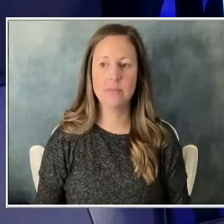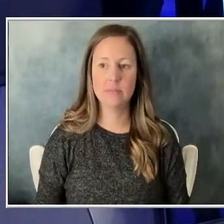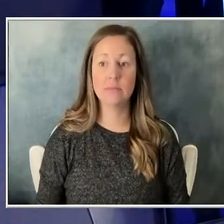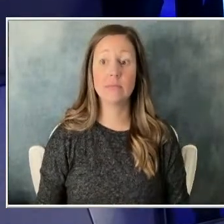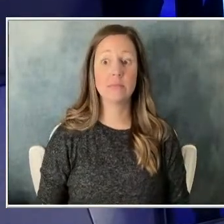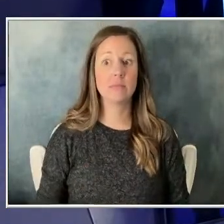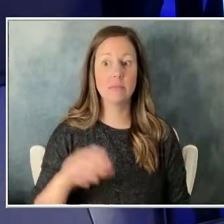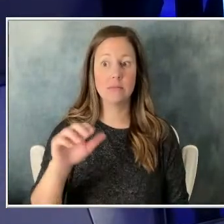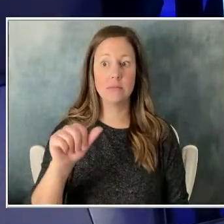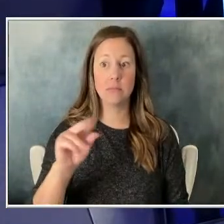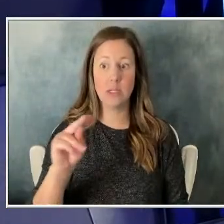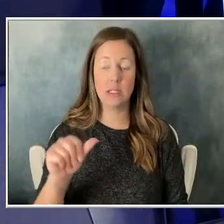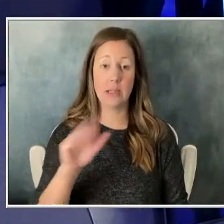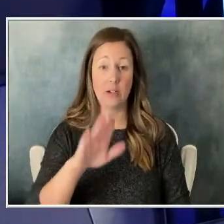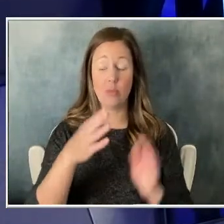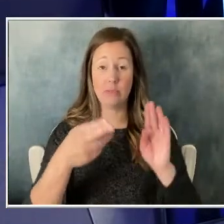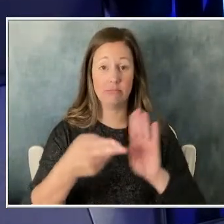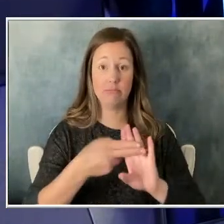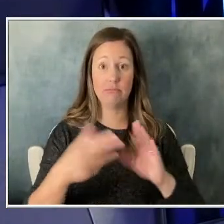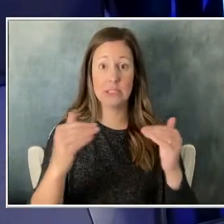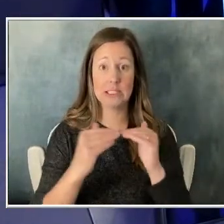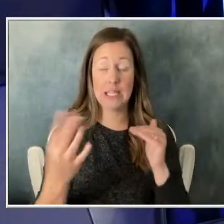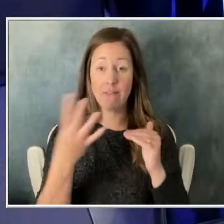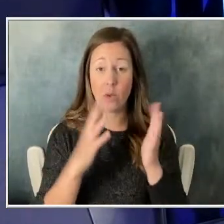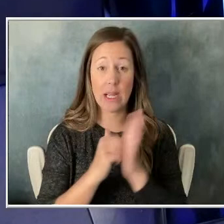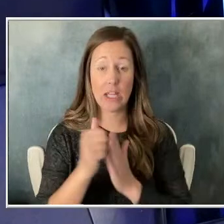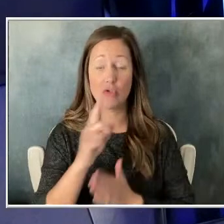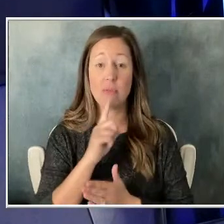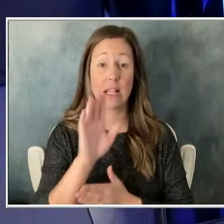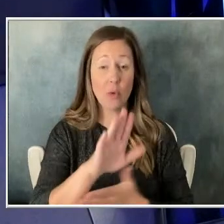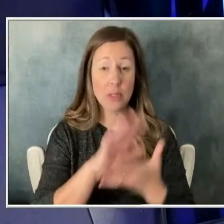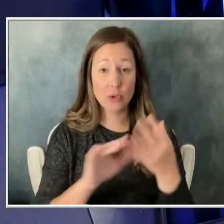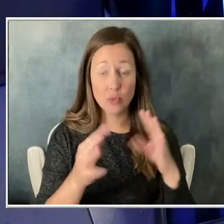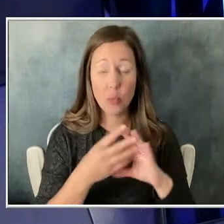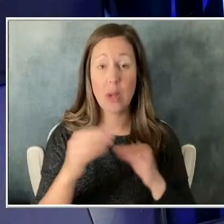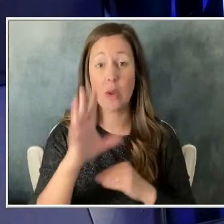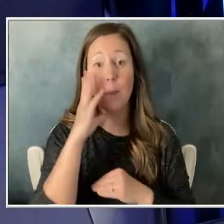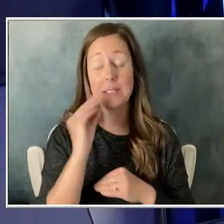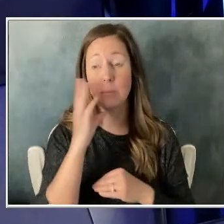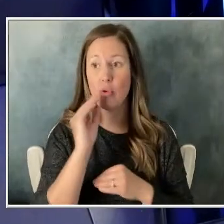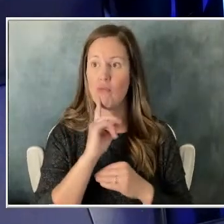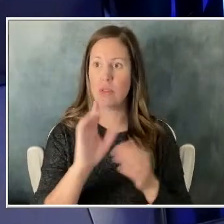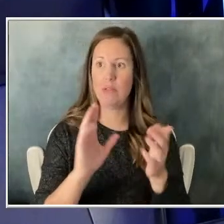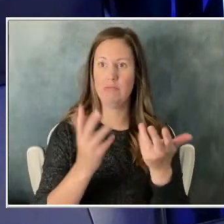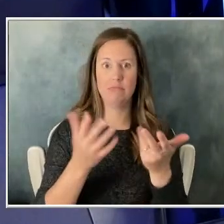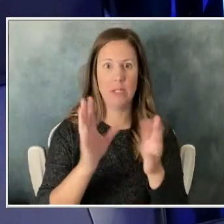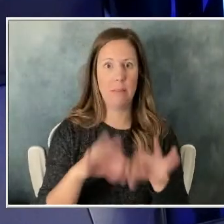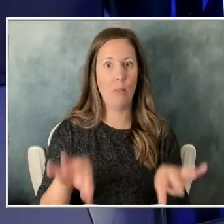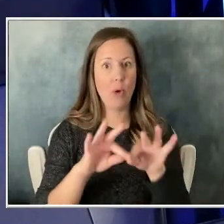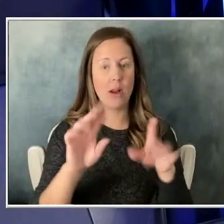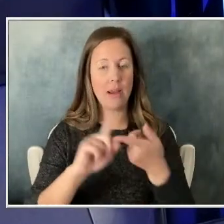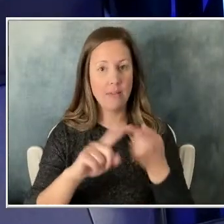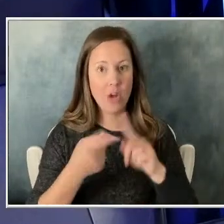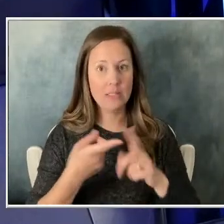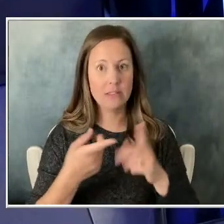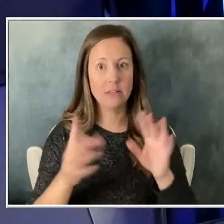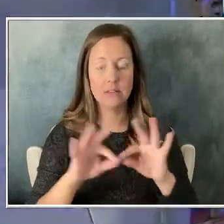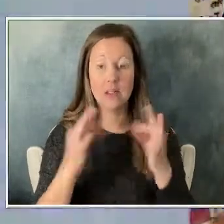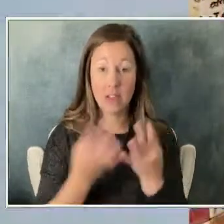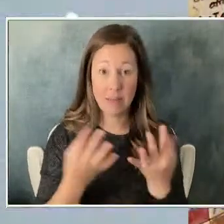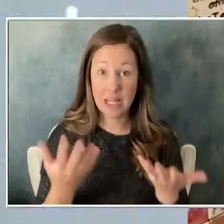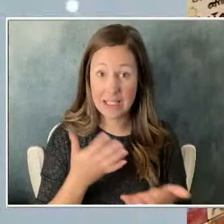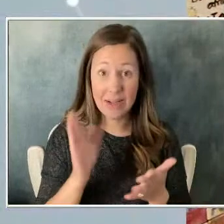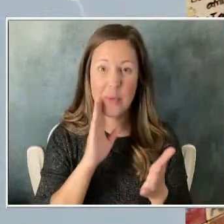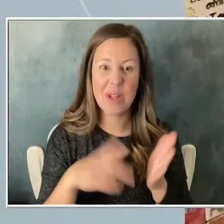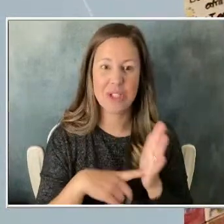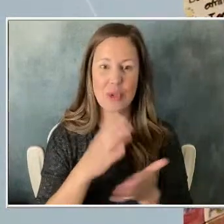diagnosed with stage 4 cancer. You've gone through this whole story, this journey. How important has family and friends been to you? And we're going to show some photos